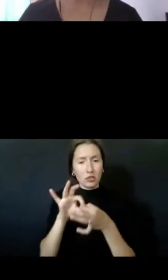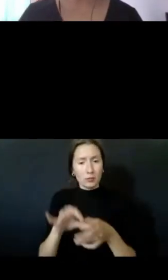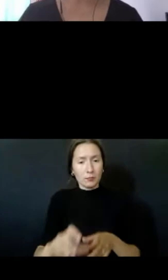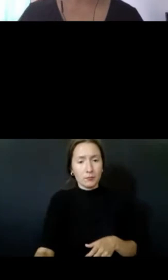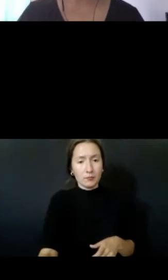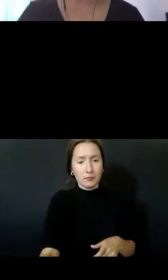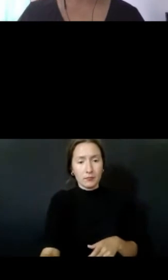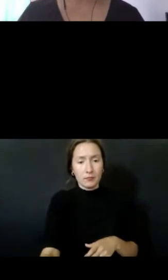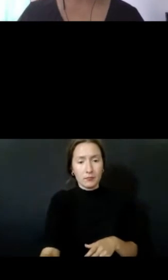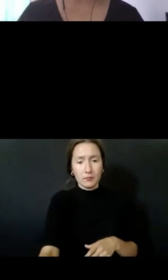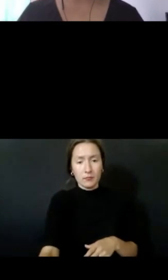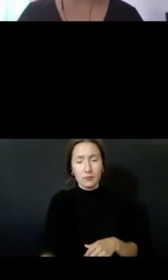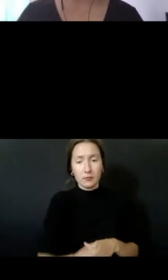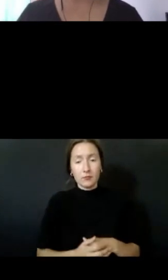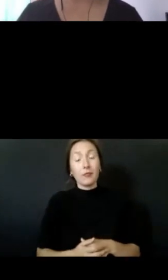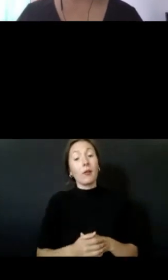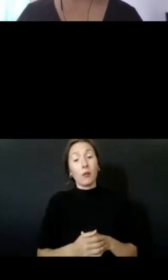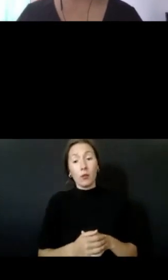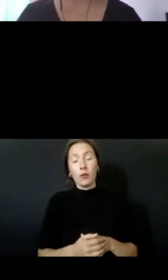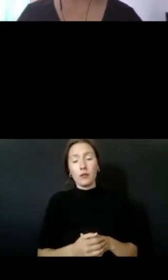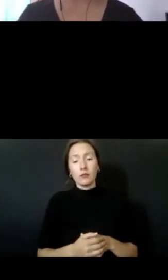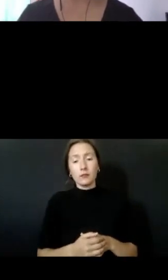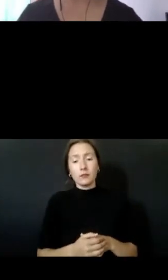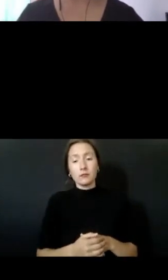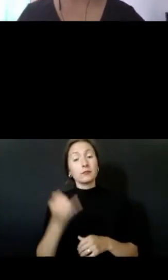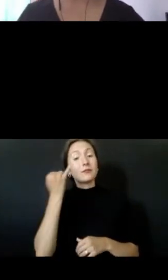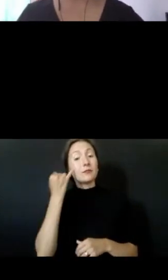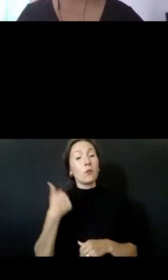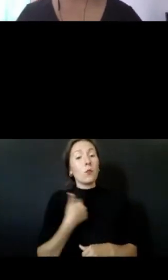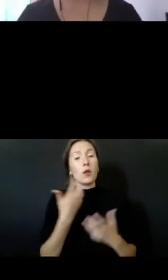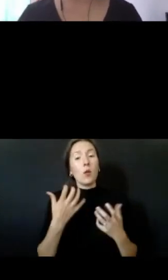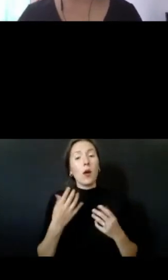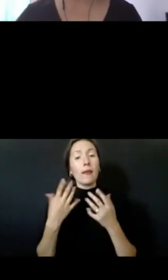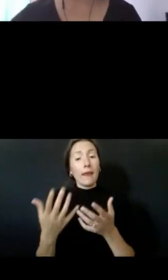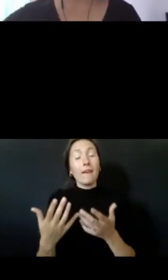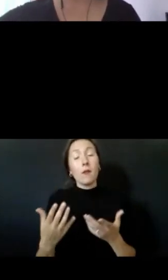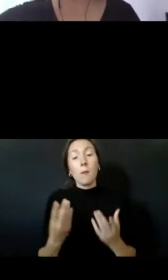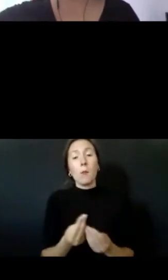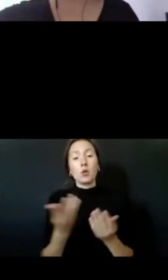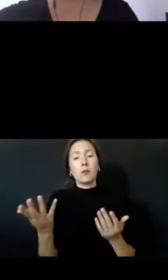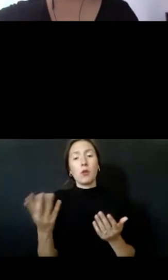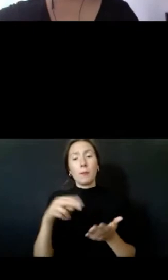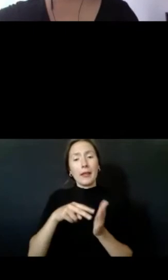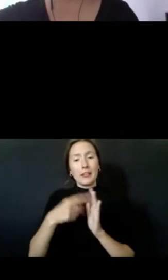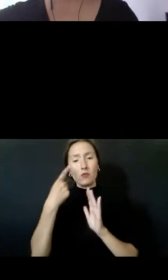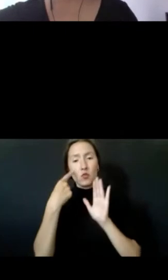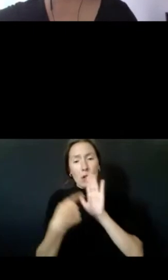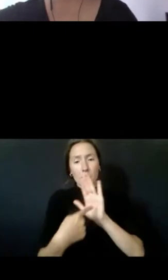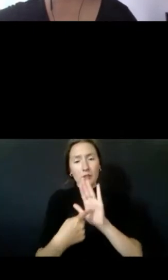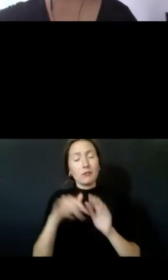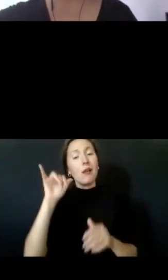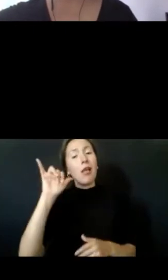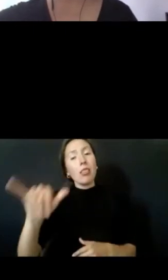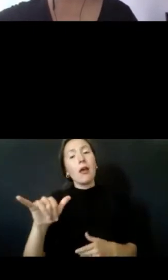information and increase comprehensiveness by highlighting patterns, critical features, big ideas, and